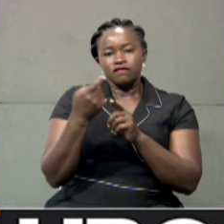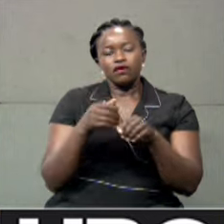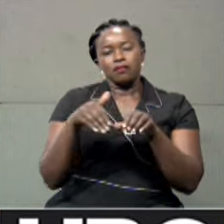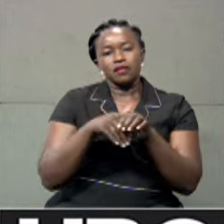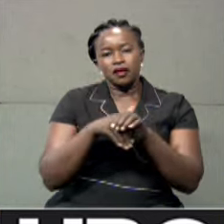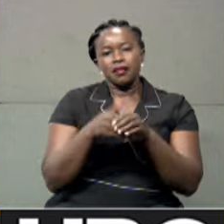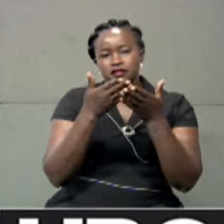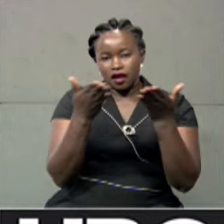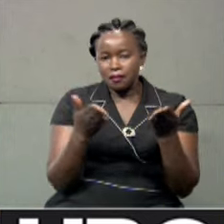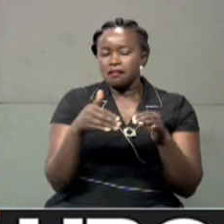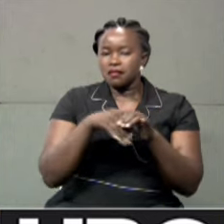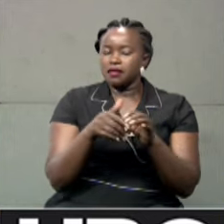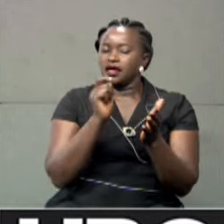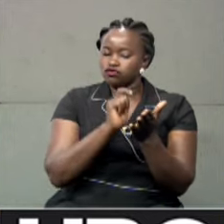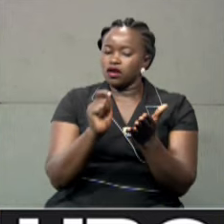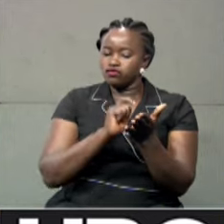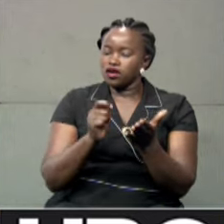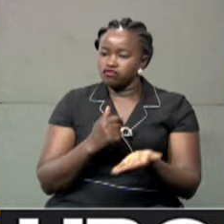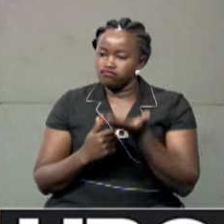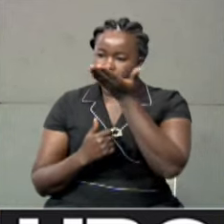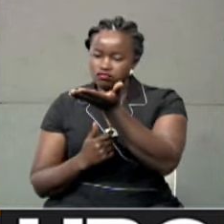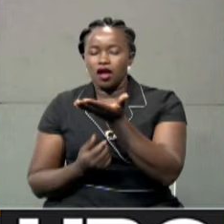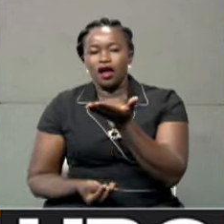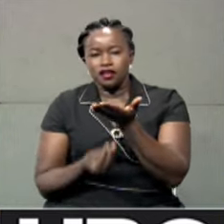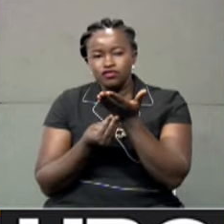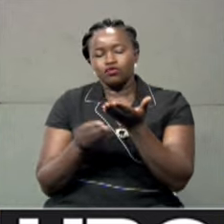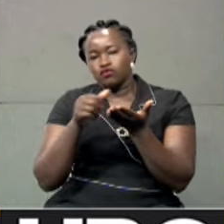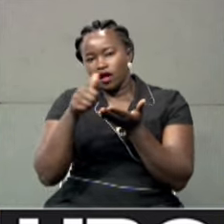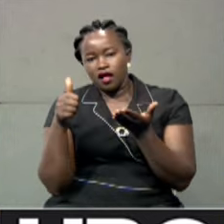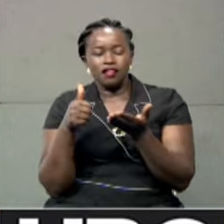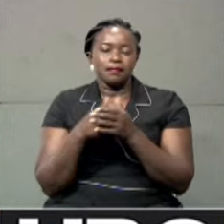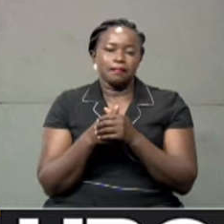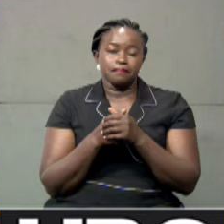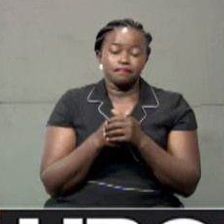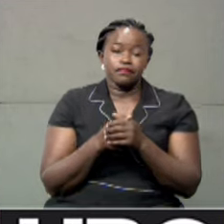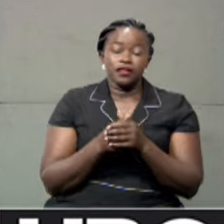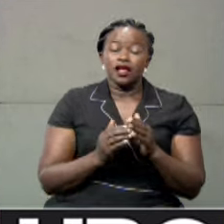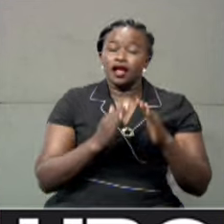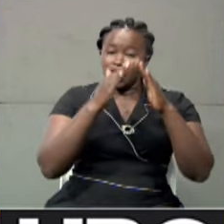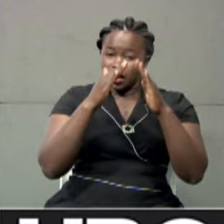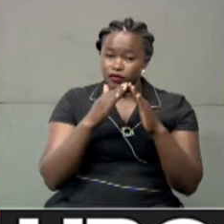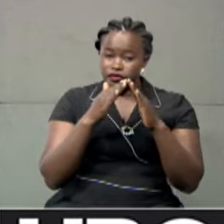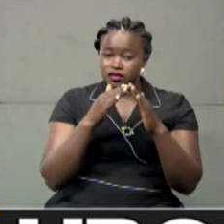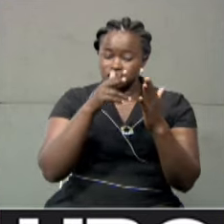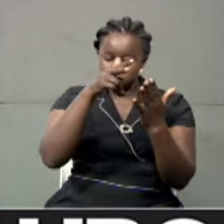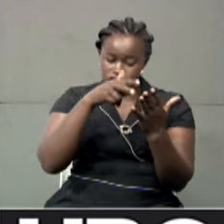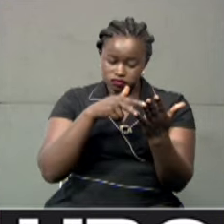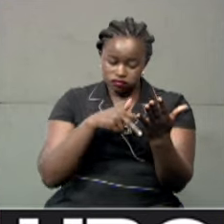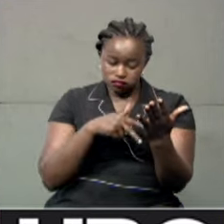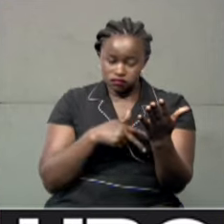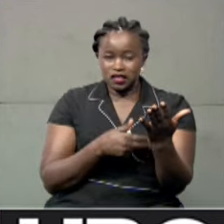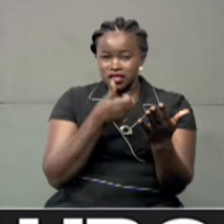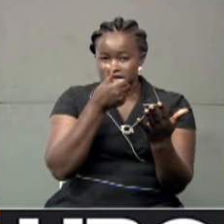members' written questions in addition to that. The House considered